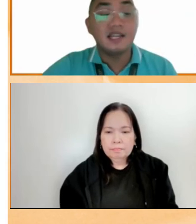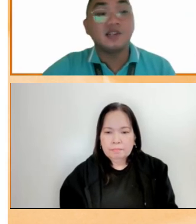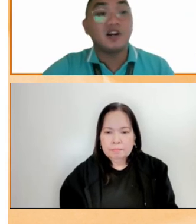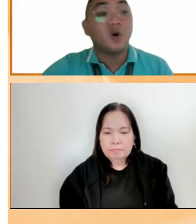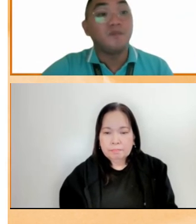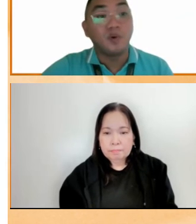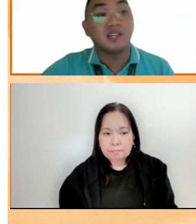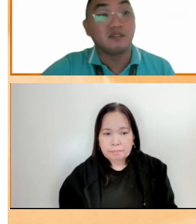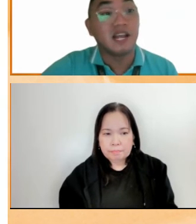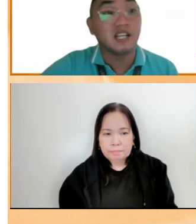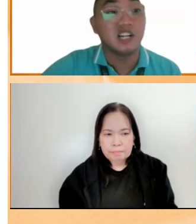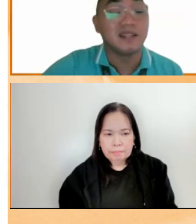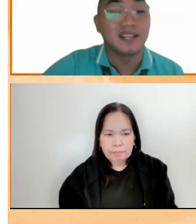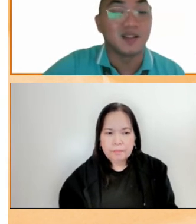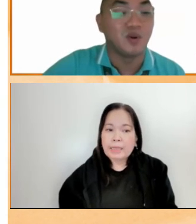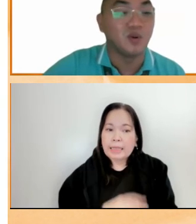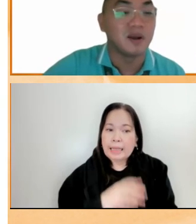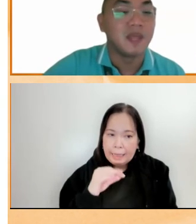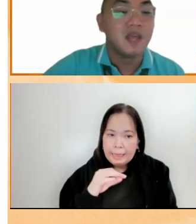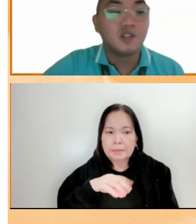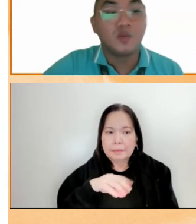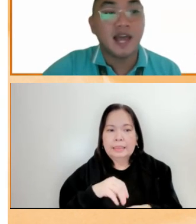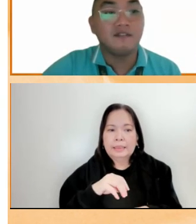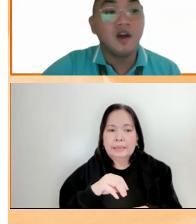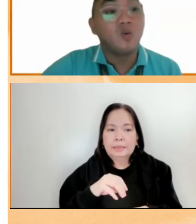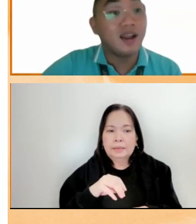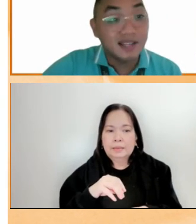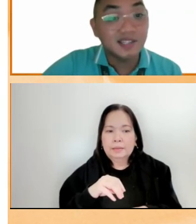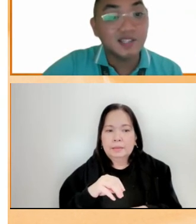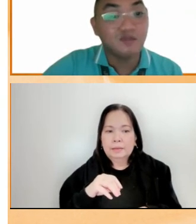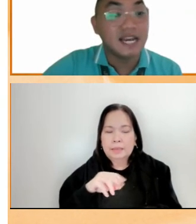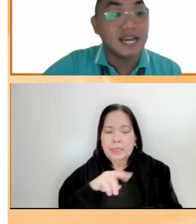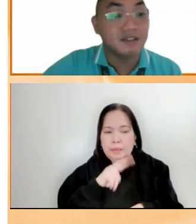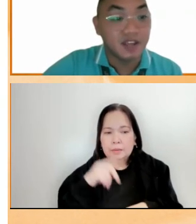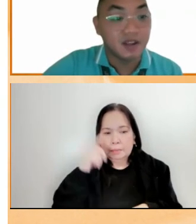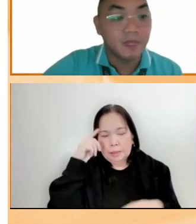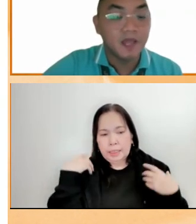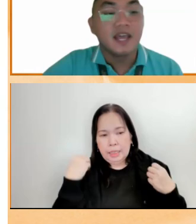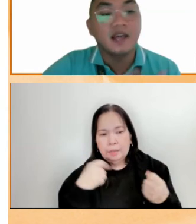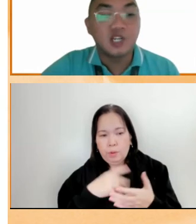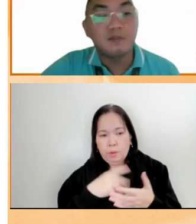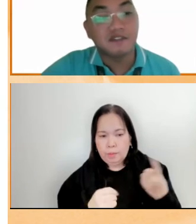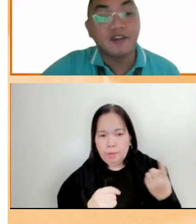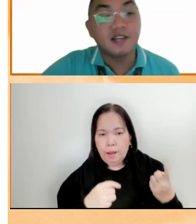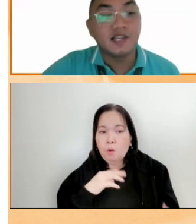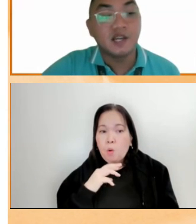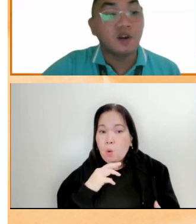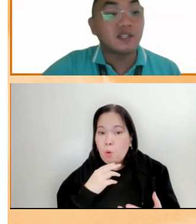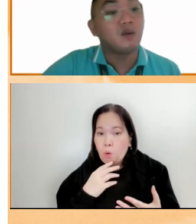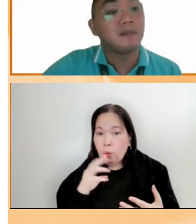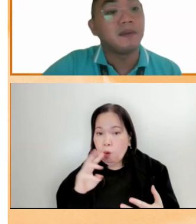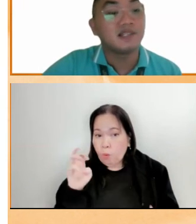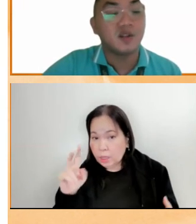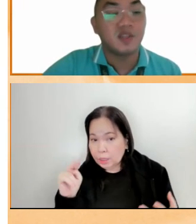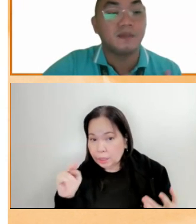And these are the components of the National Mental Health Program. So we have wellness of daily living, extreme life events, and of course